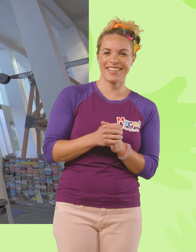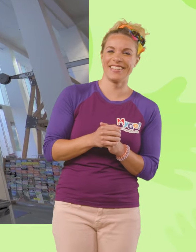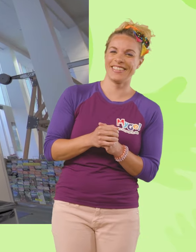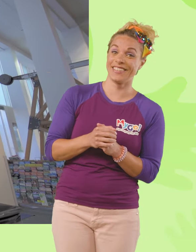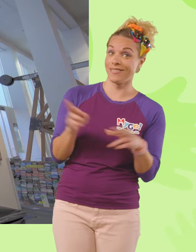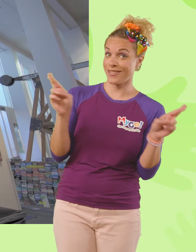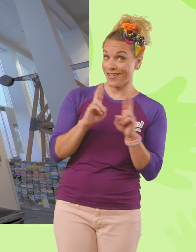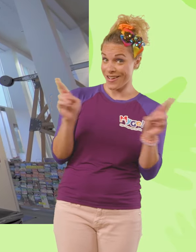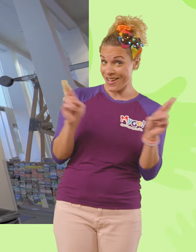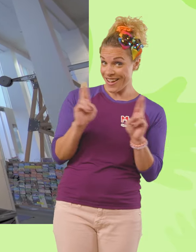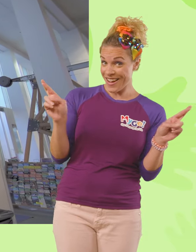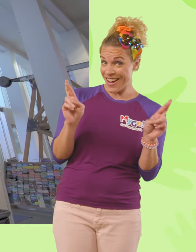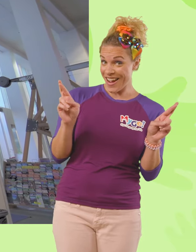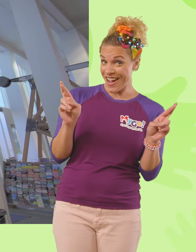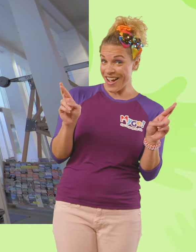Ready?